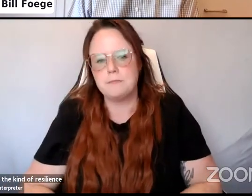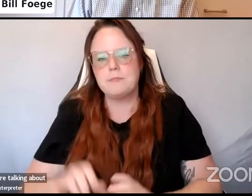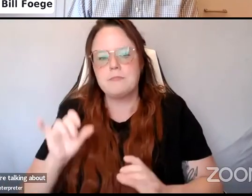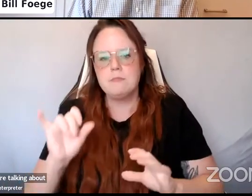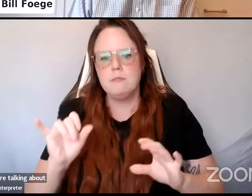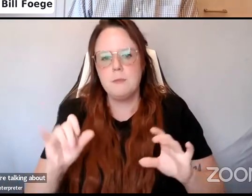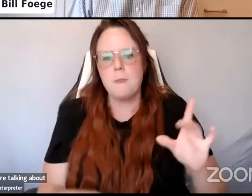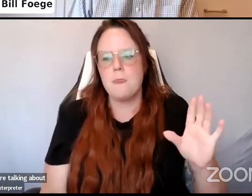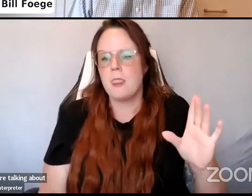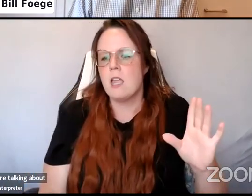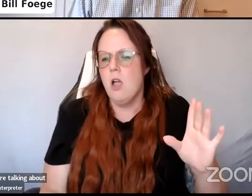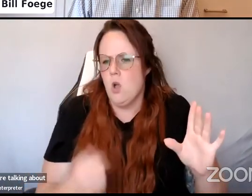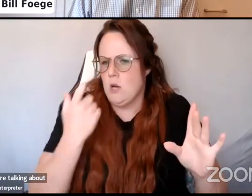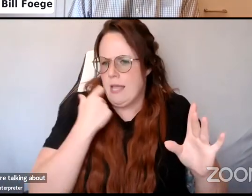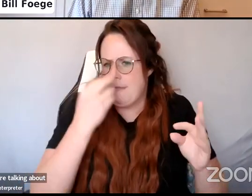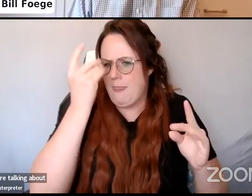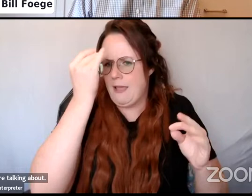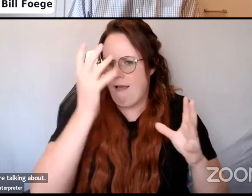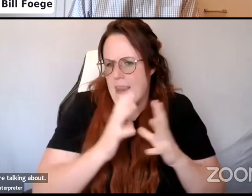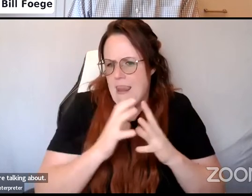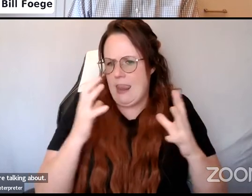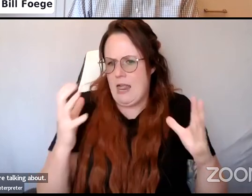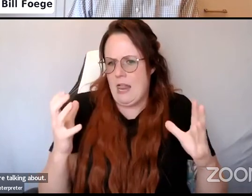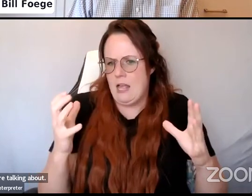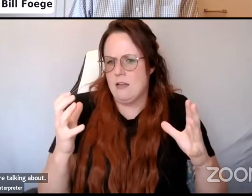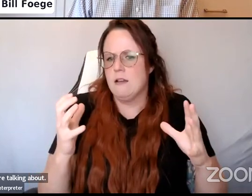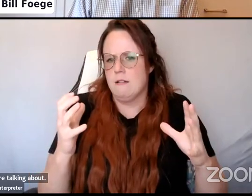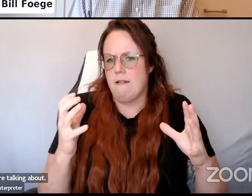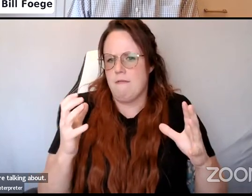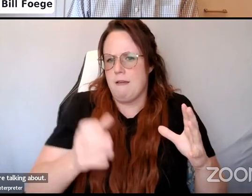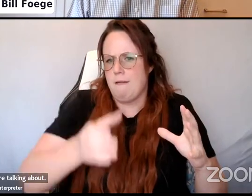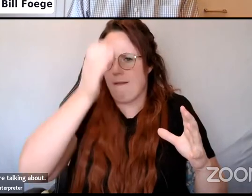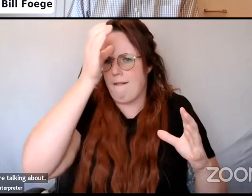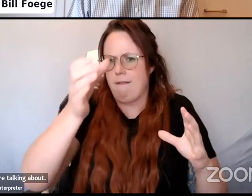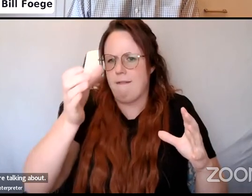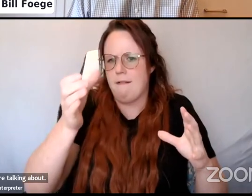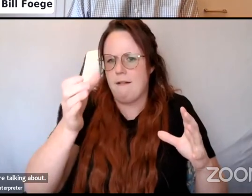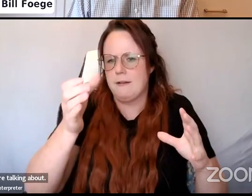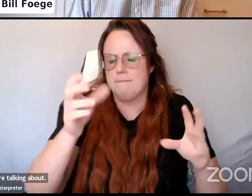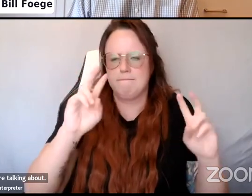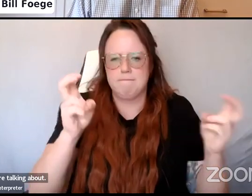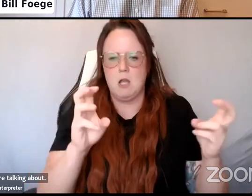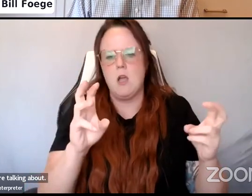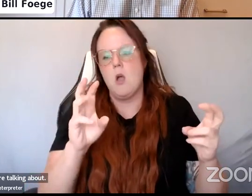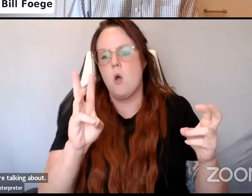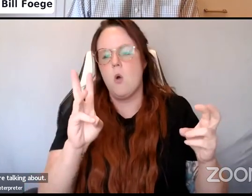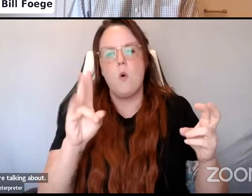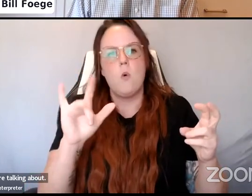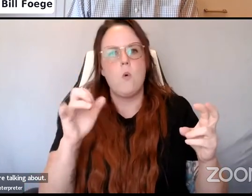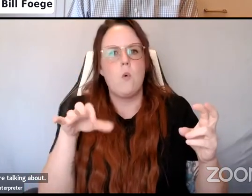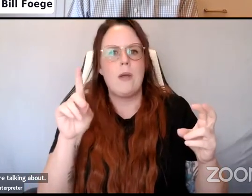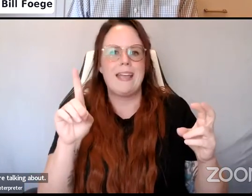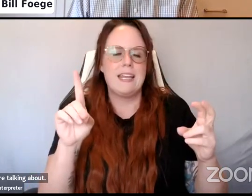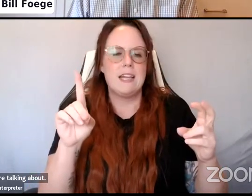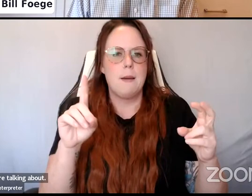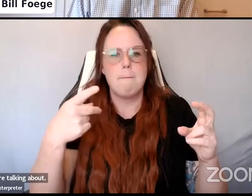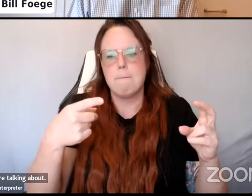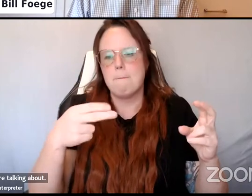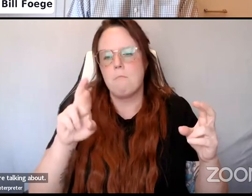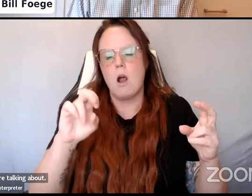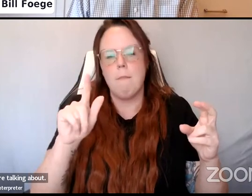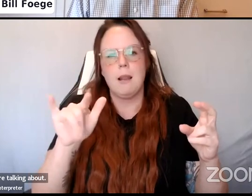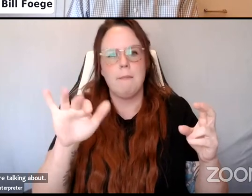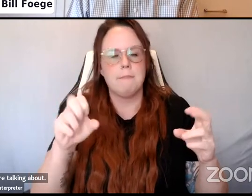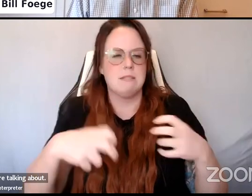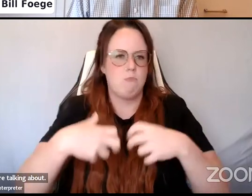So lately I've been thinking a lot about this concept of quote Wicked problems and for people who are not familiar with this term